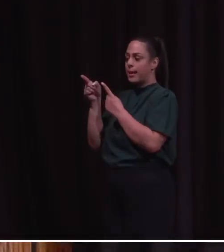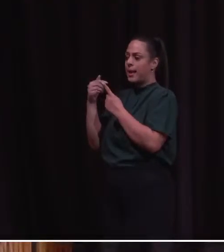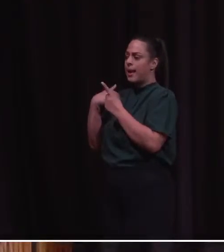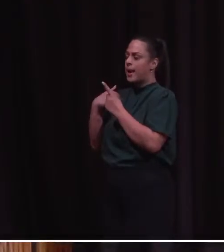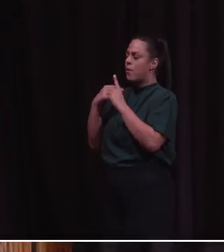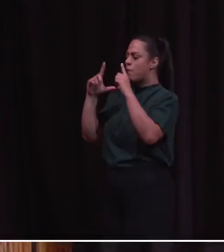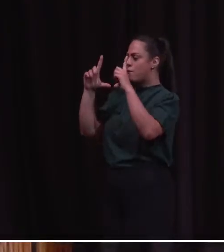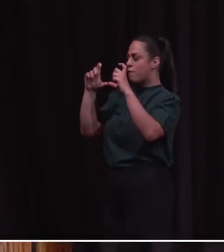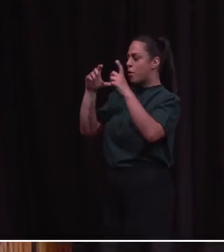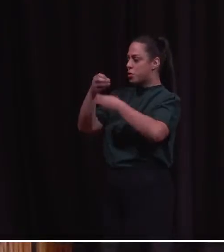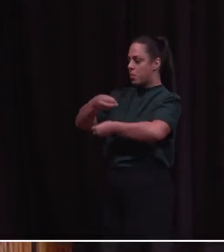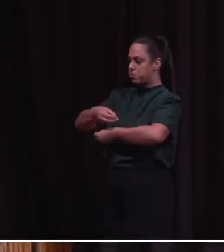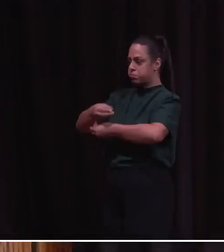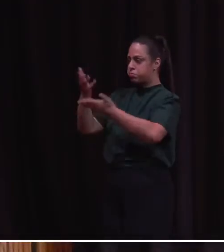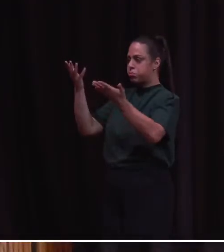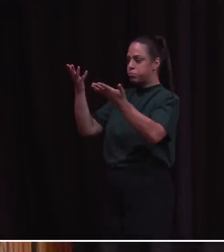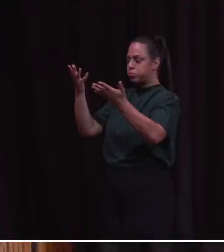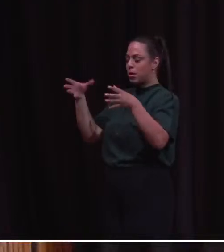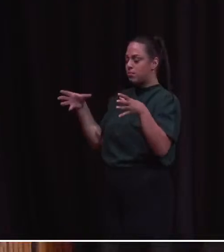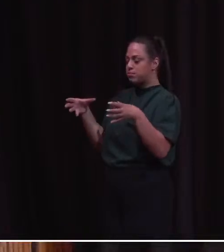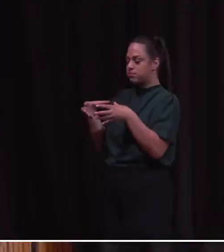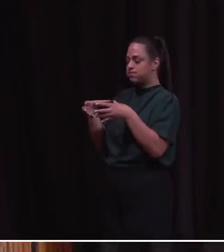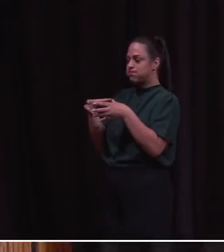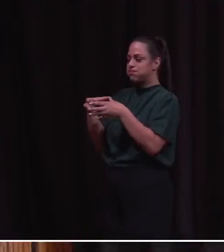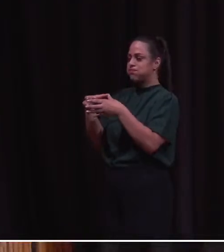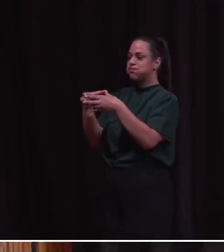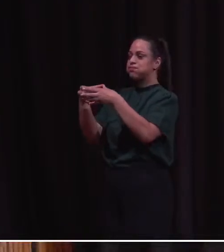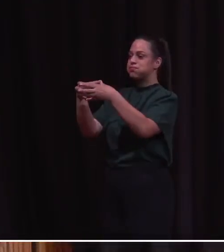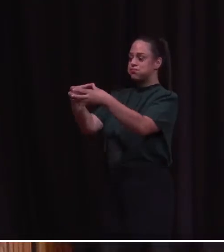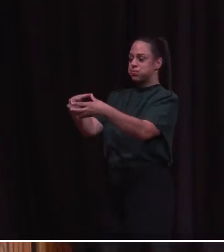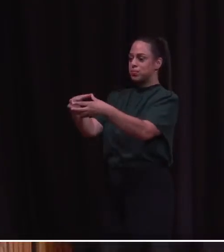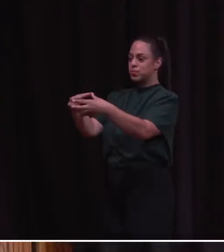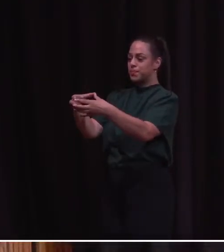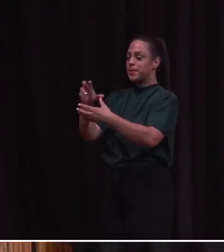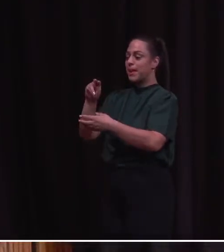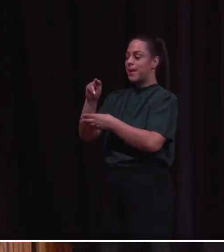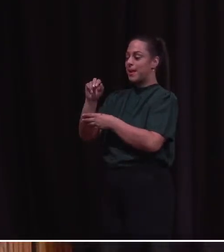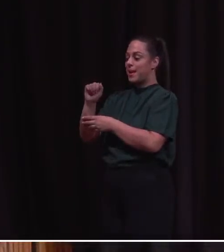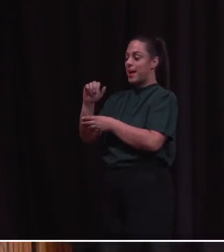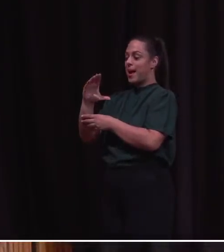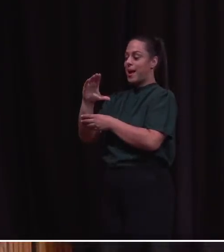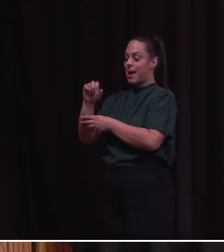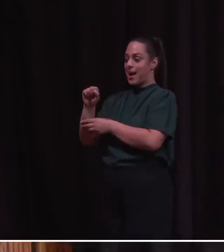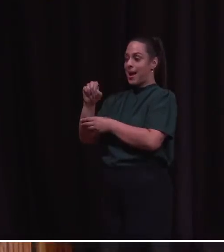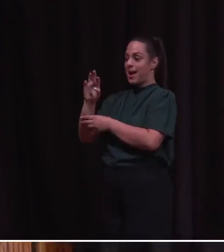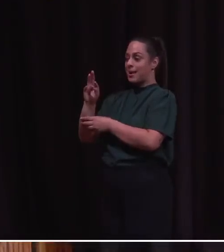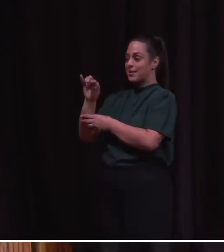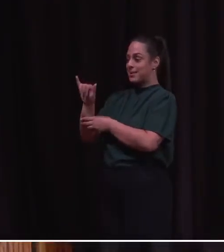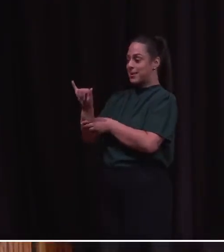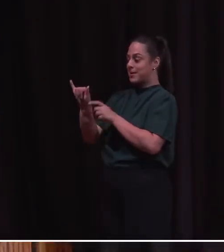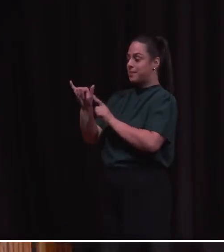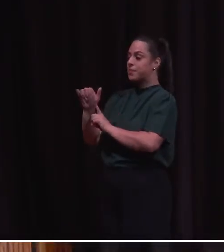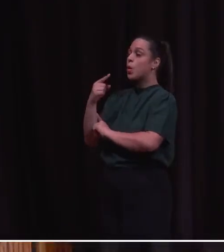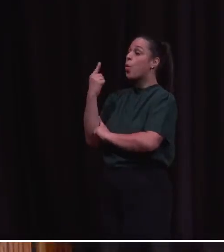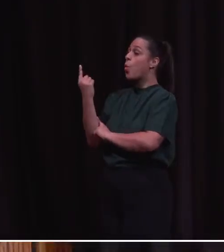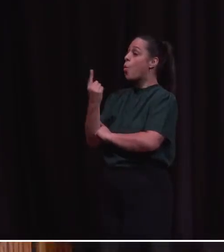event. Nakate, the only non-white delegate, was cropped out of the pictures.